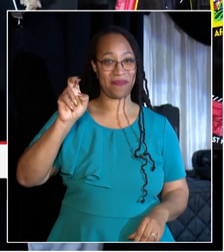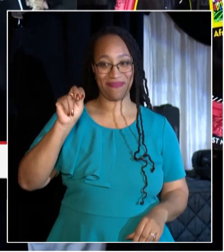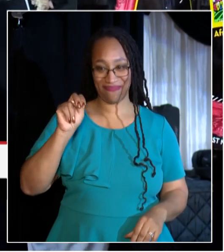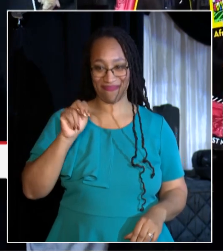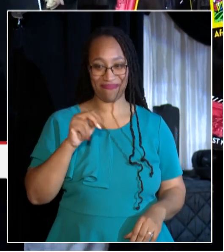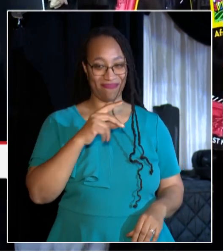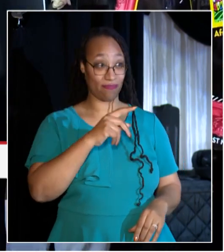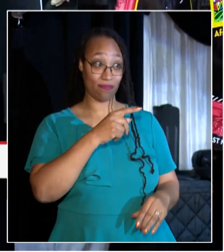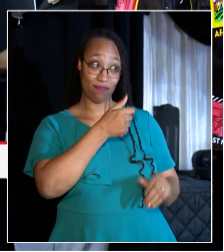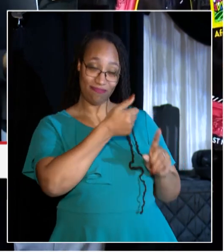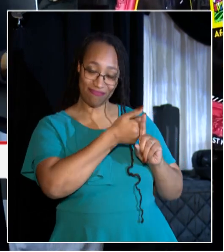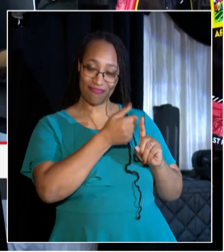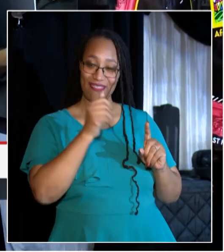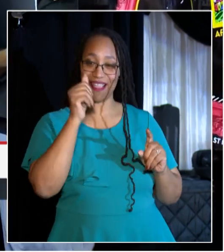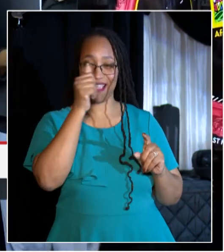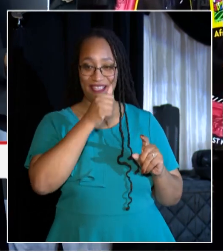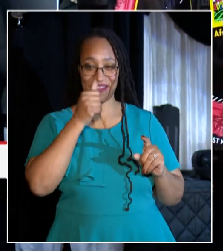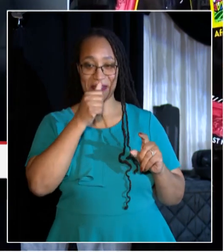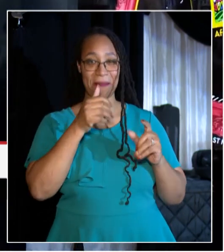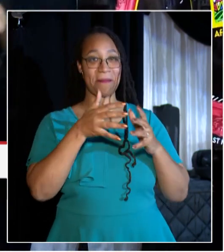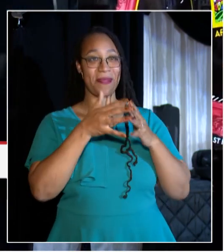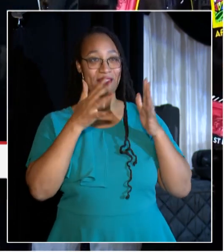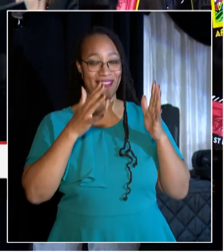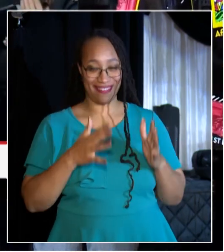Thank you, Joe. Let's get it up for Joe Claire, everyone.